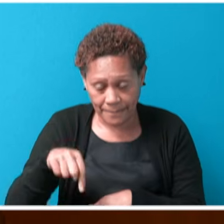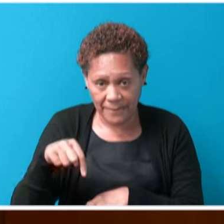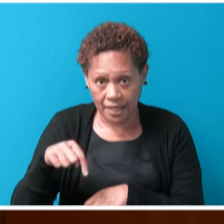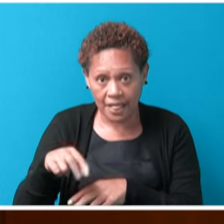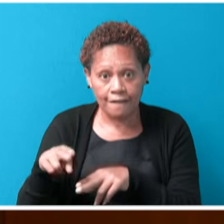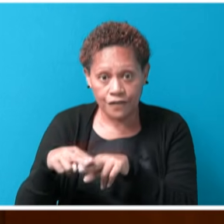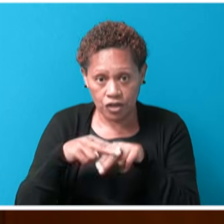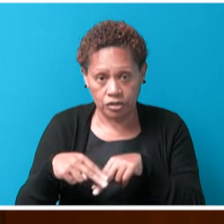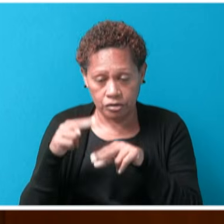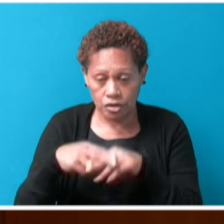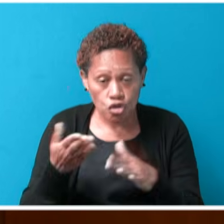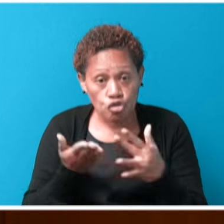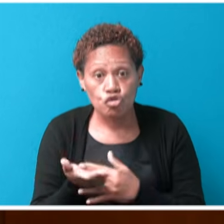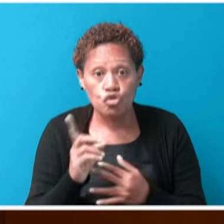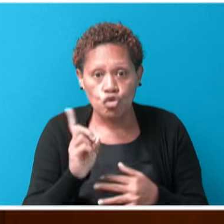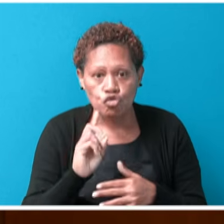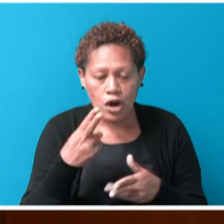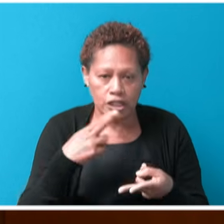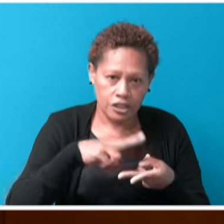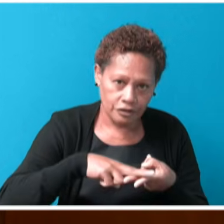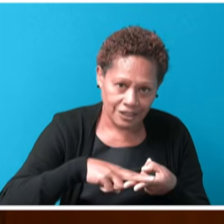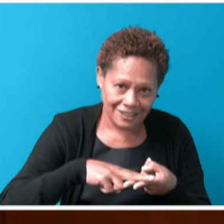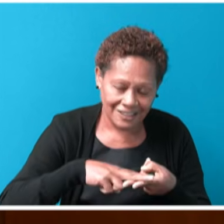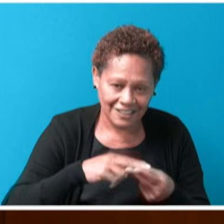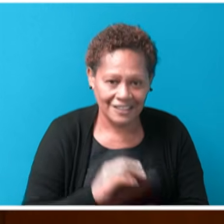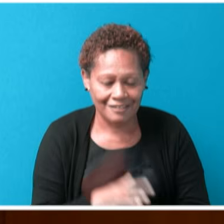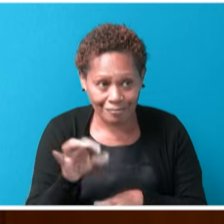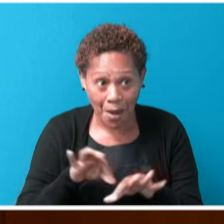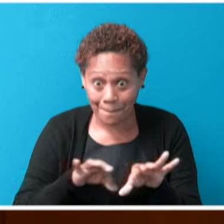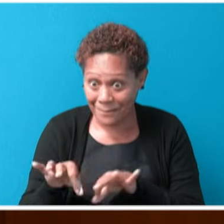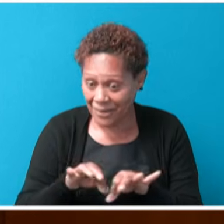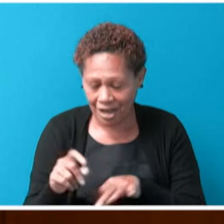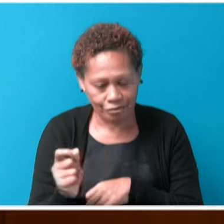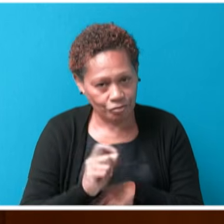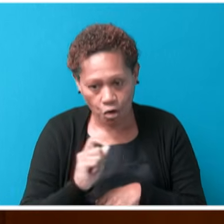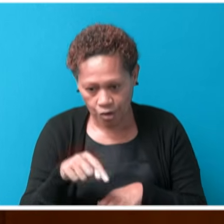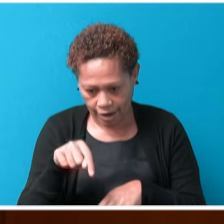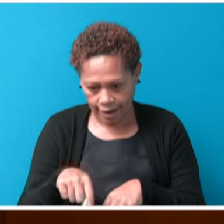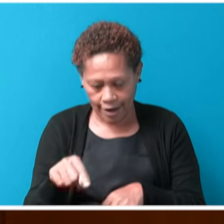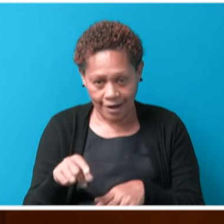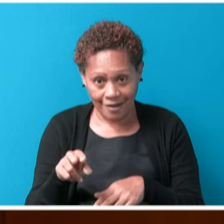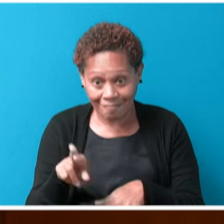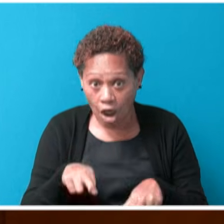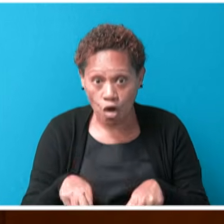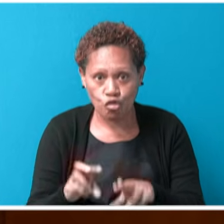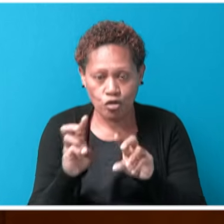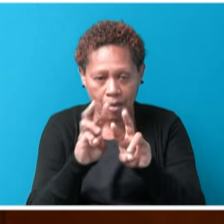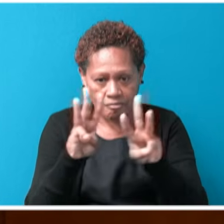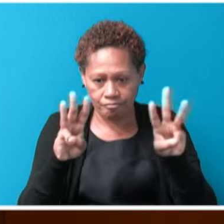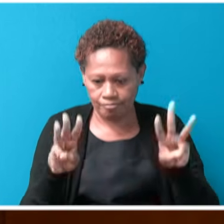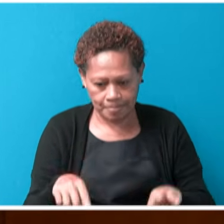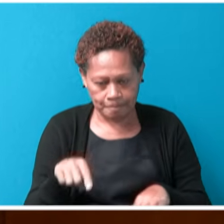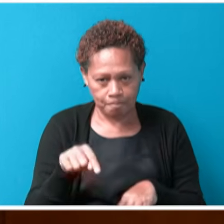through Unity. The plan provides a clear national roadmap shaped through